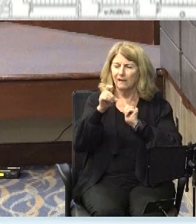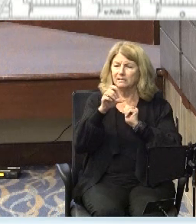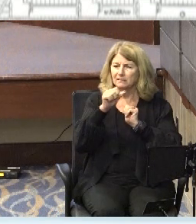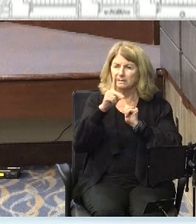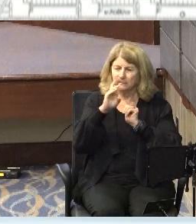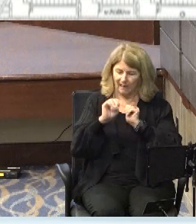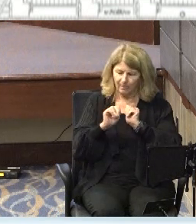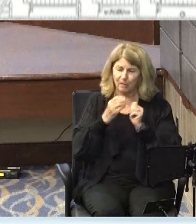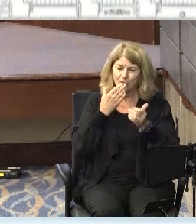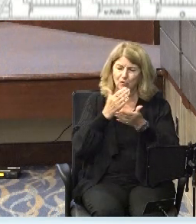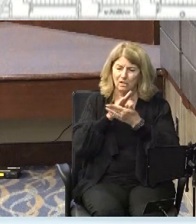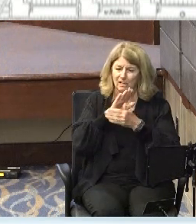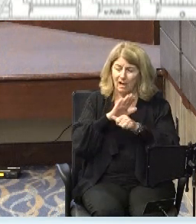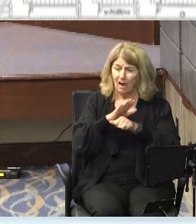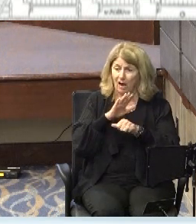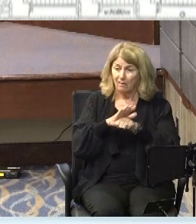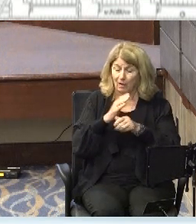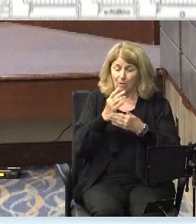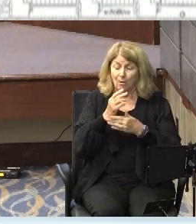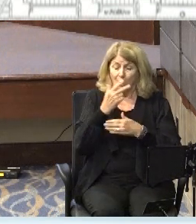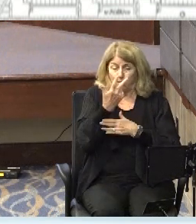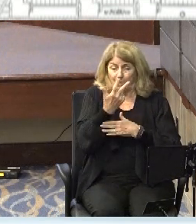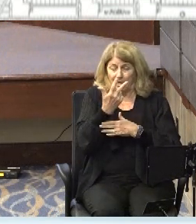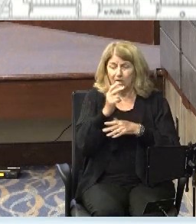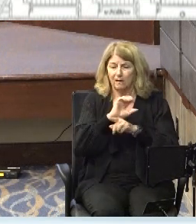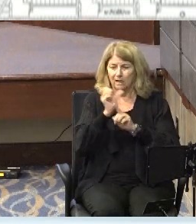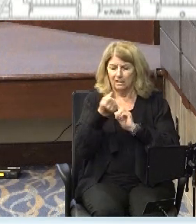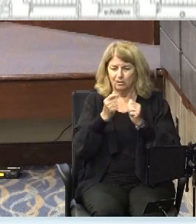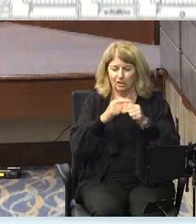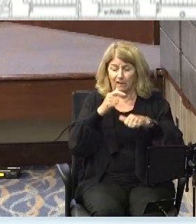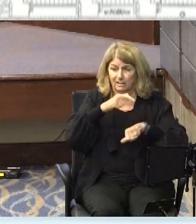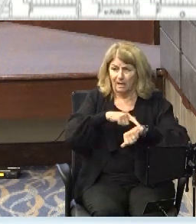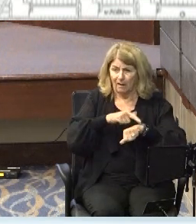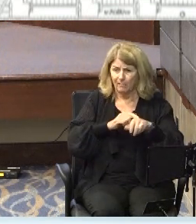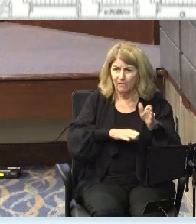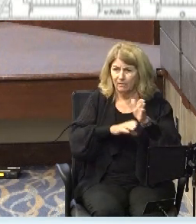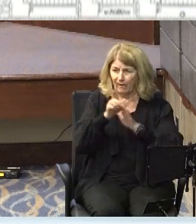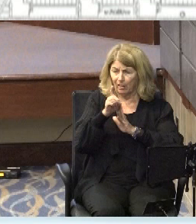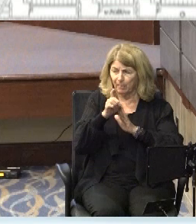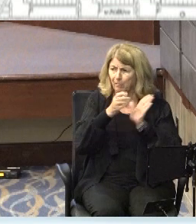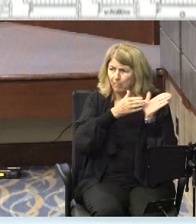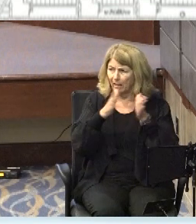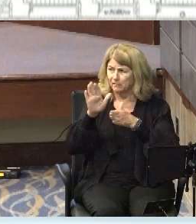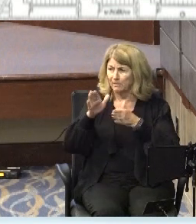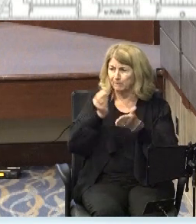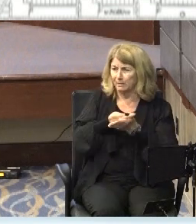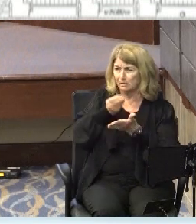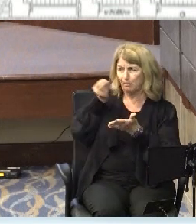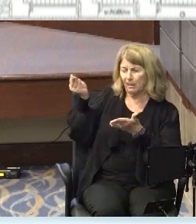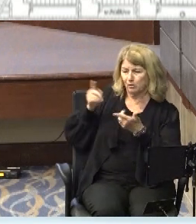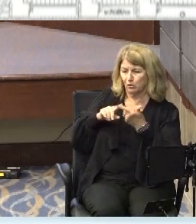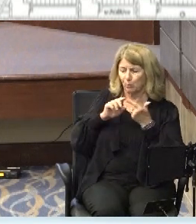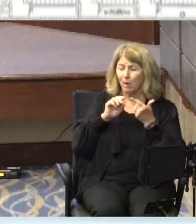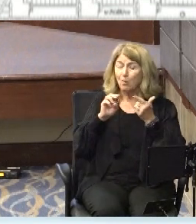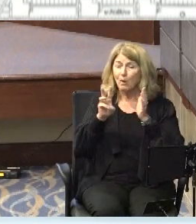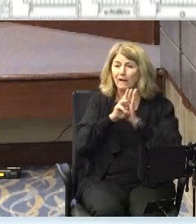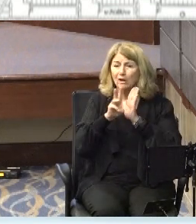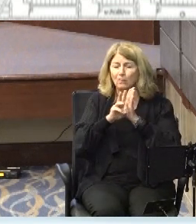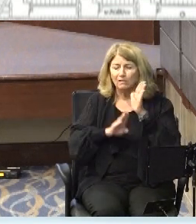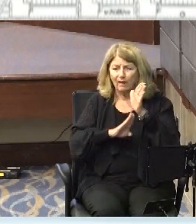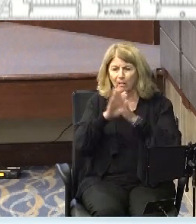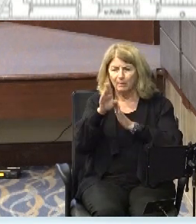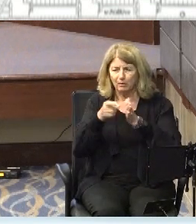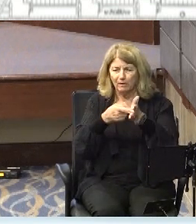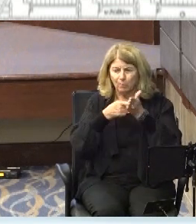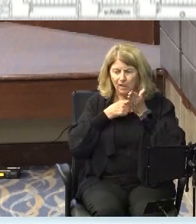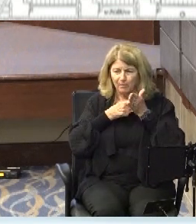adequate. We do have three conditions. One, at time of development, full building plans must be submitted, meeting all Waco development requirements, including but not limited